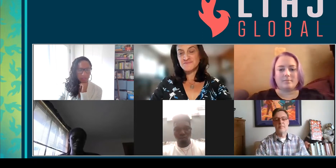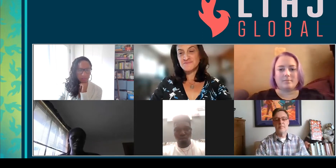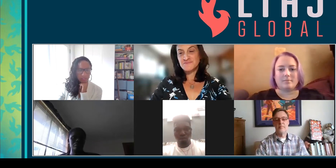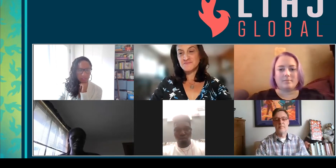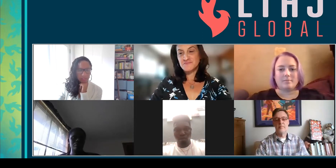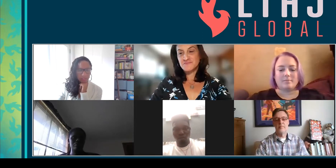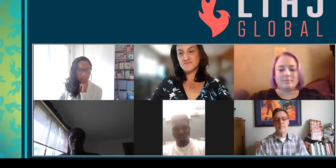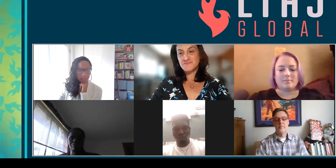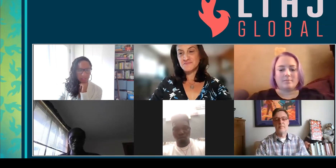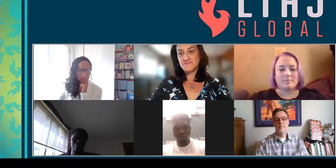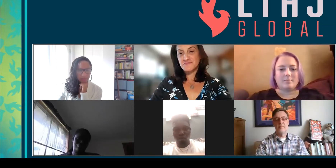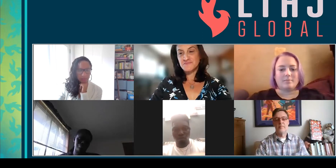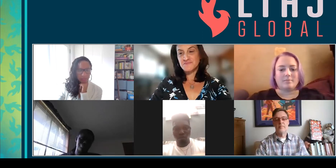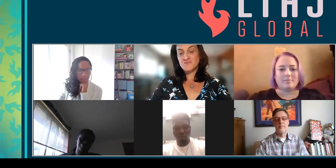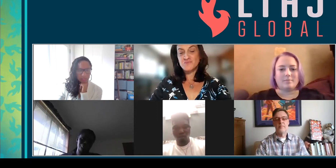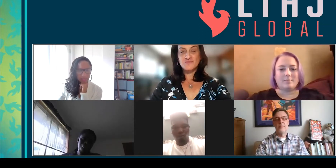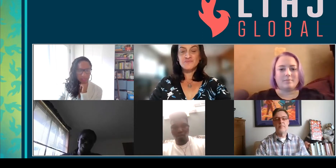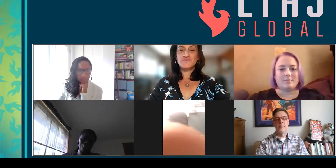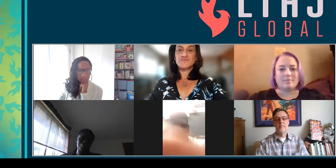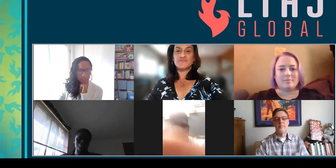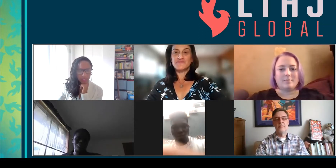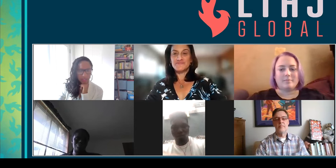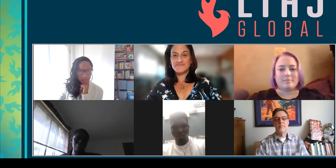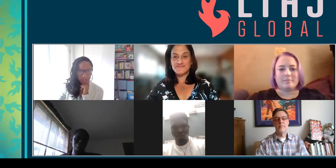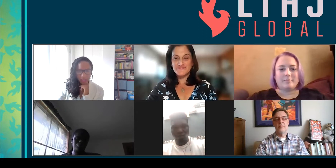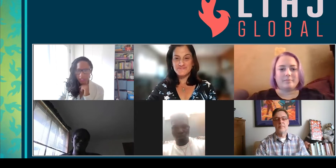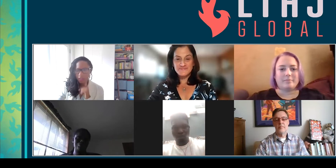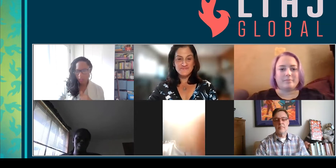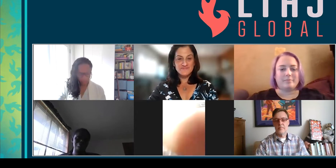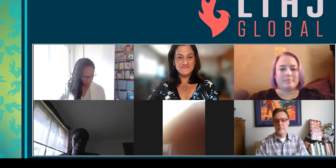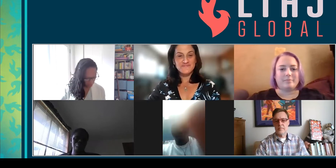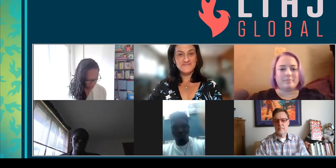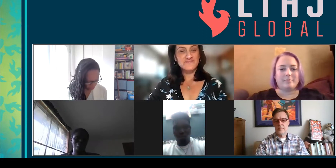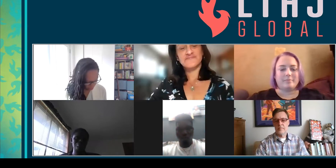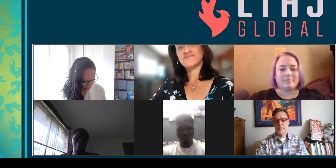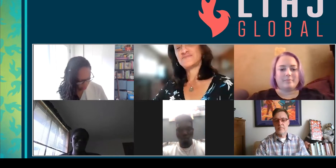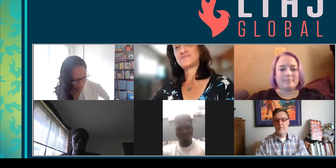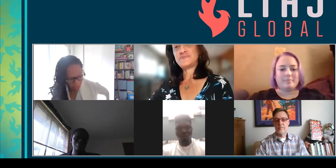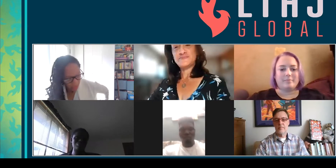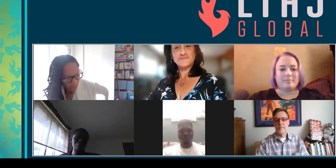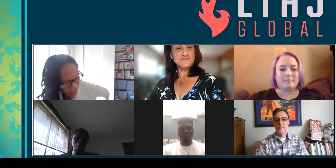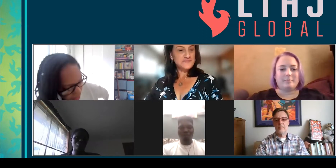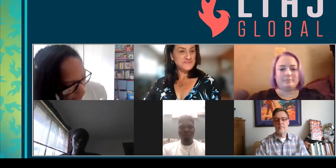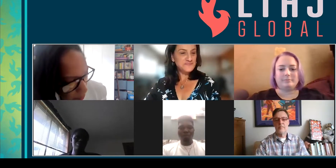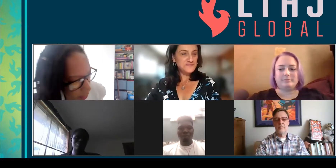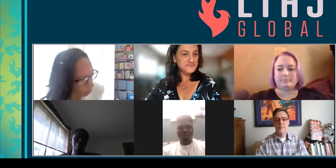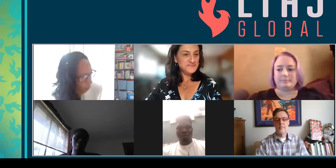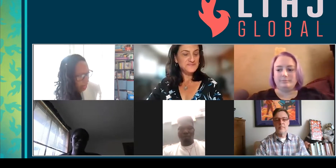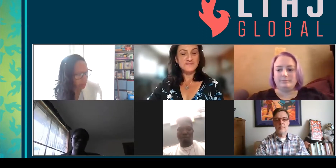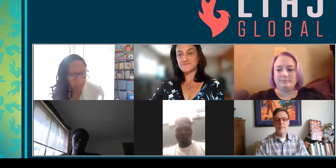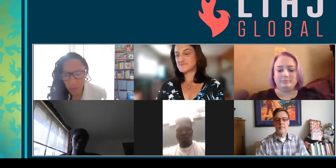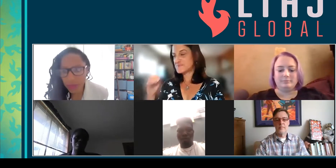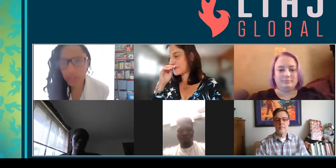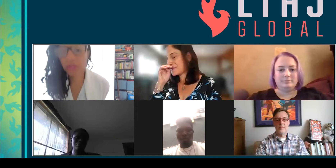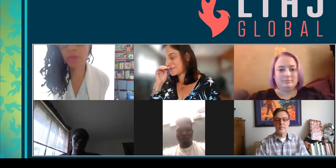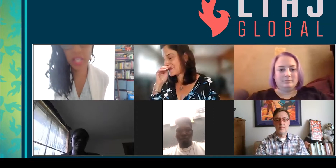Wow, I love this. I love this. What a gift. Just in a time